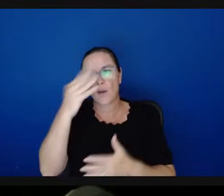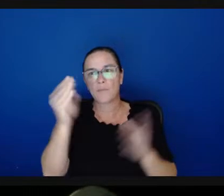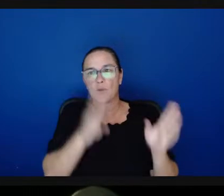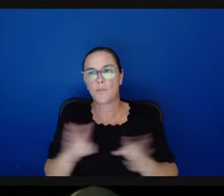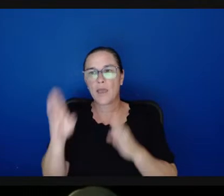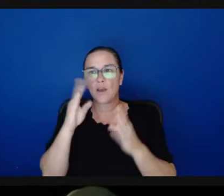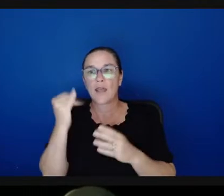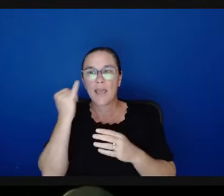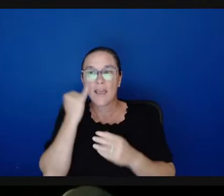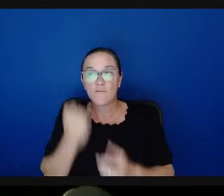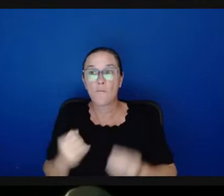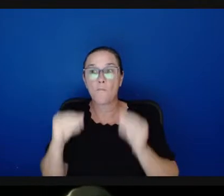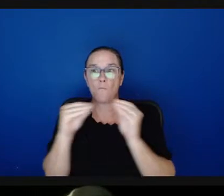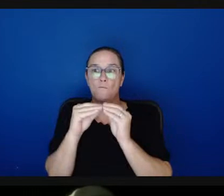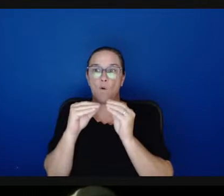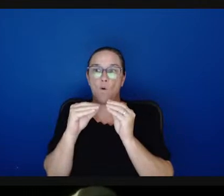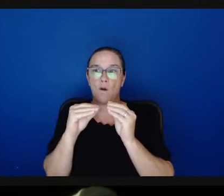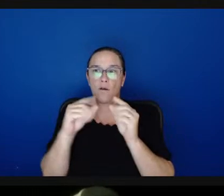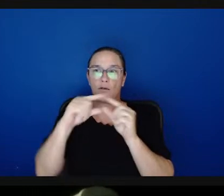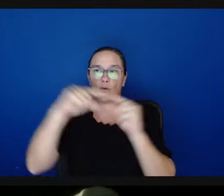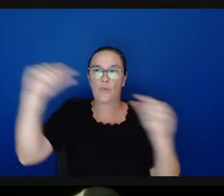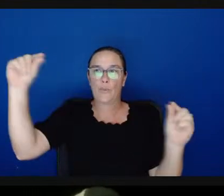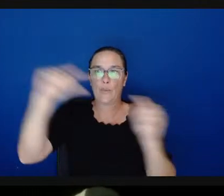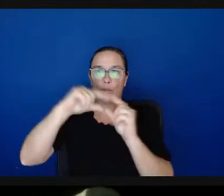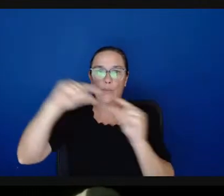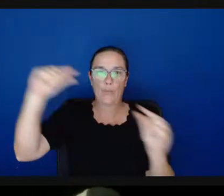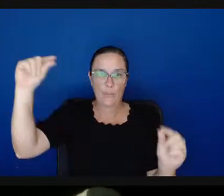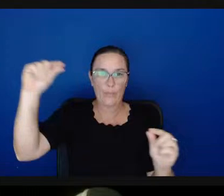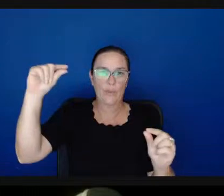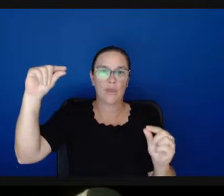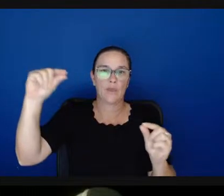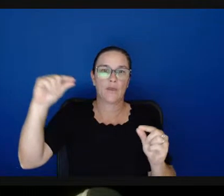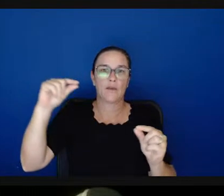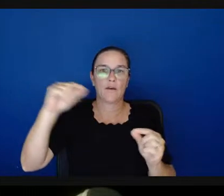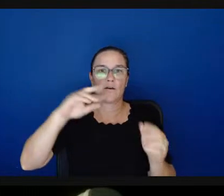more Pele's hair falls in the future or collects over time.